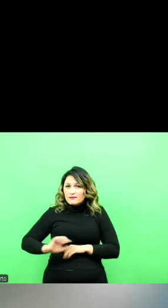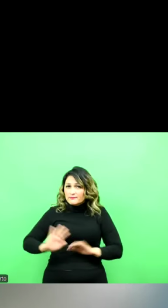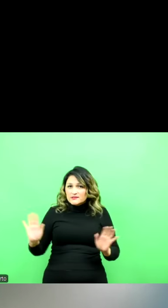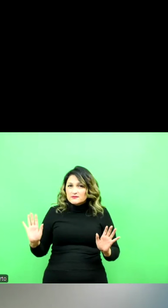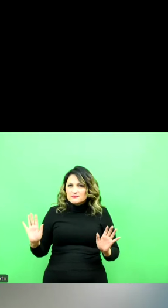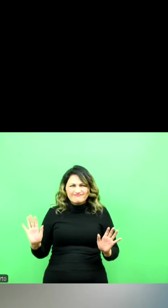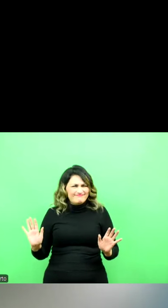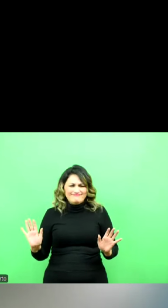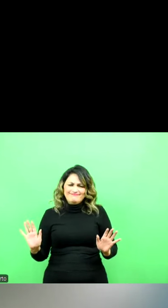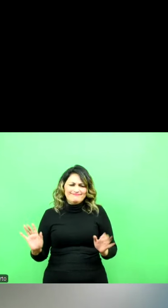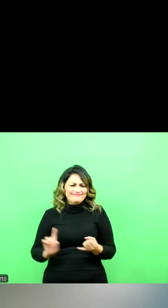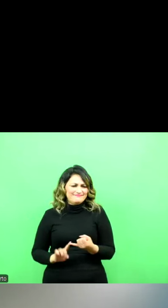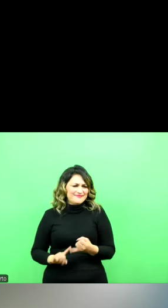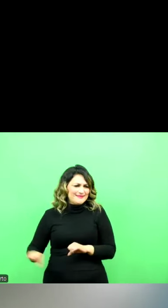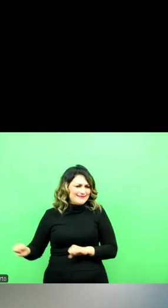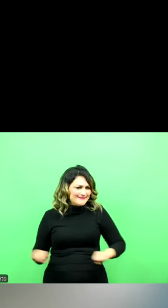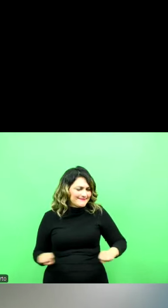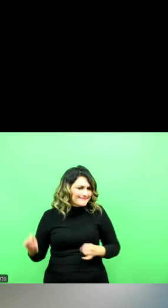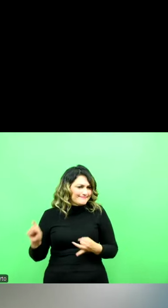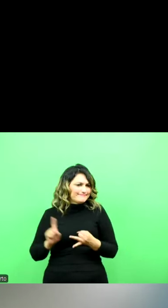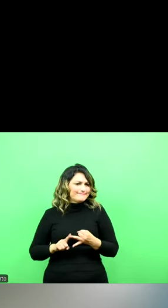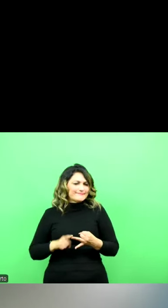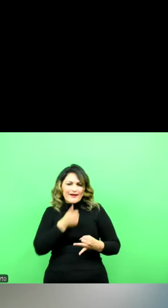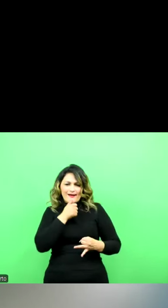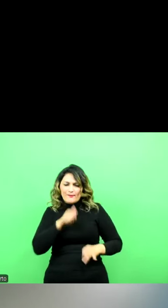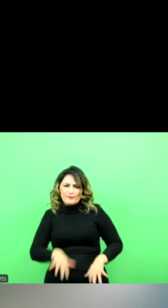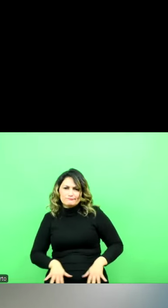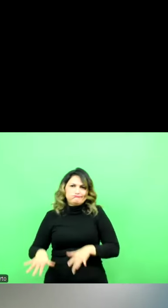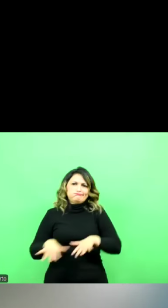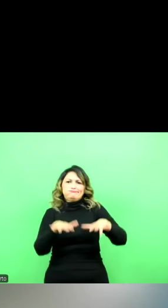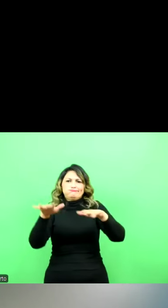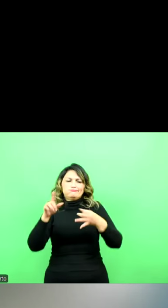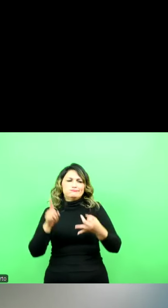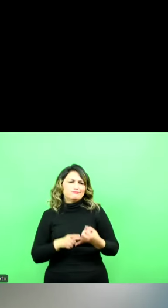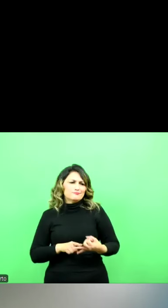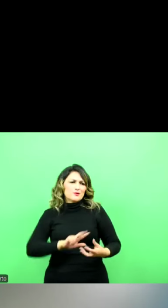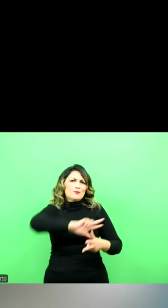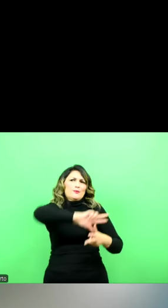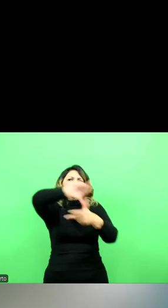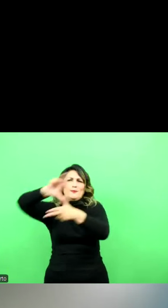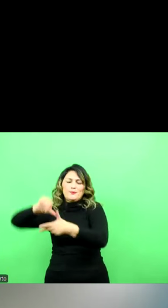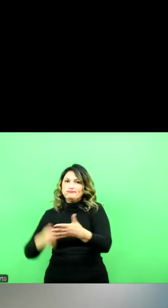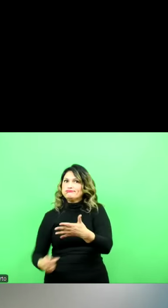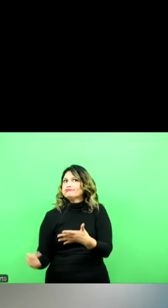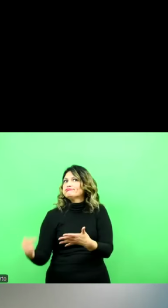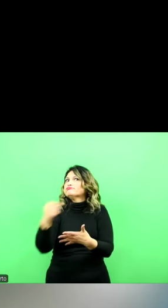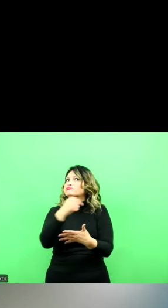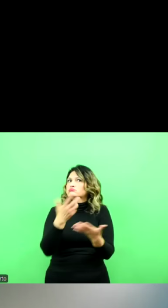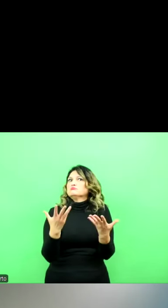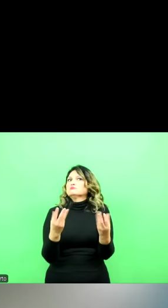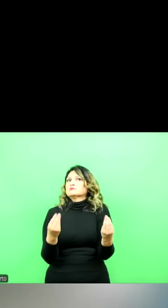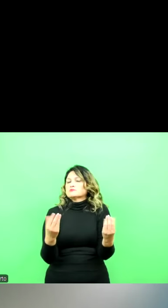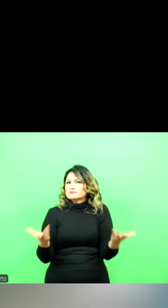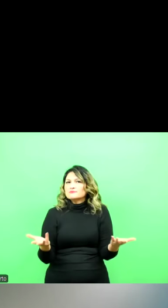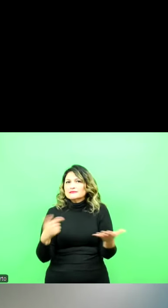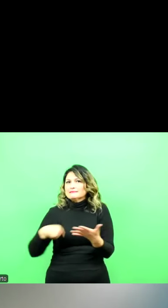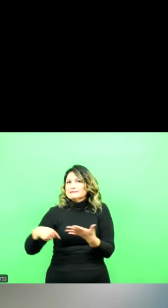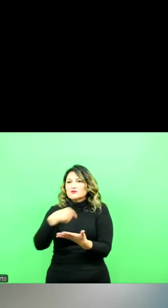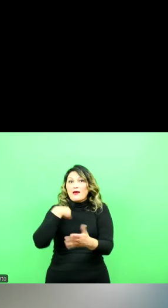multi-hazard. The expansion of capacities requires us to apply protocols, special